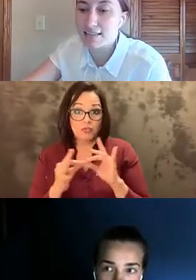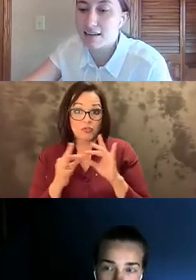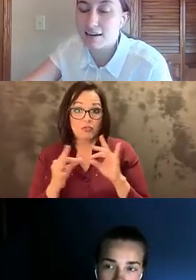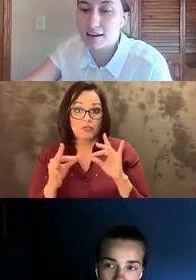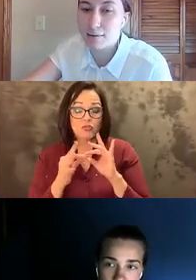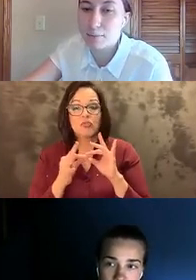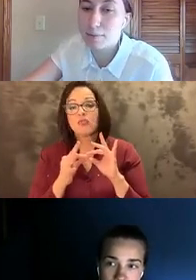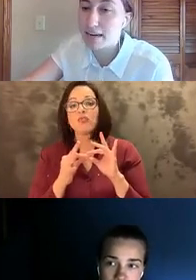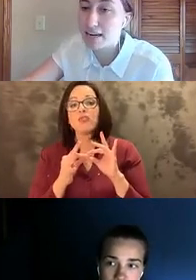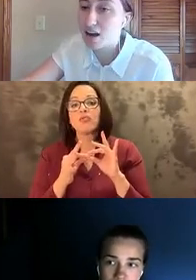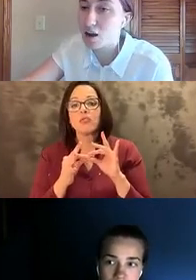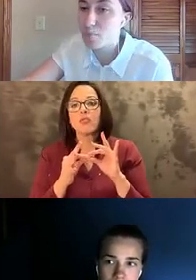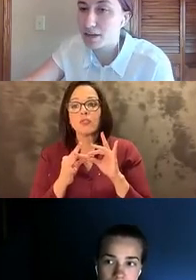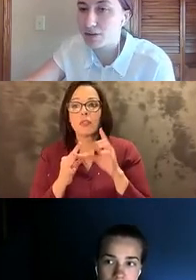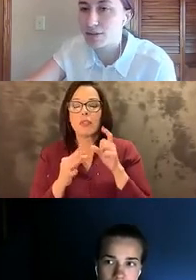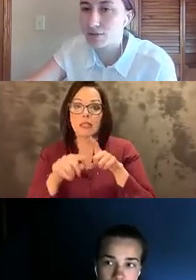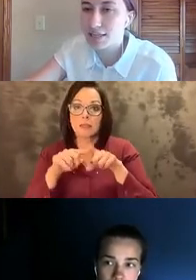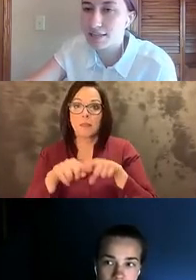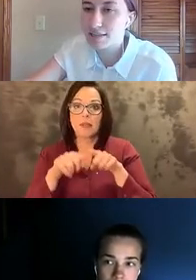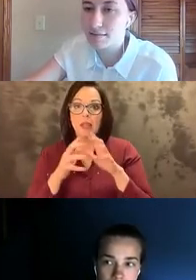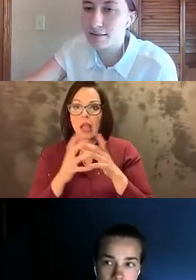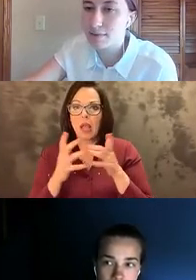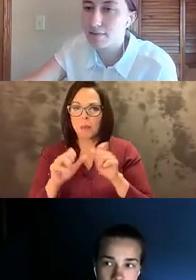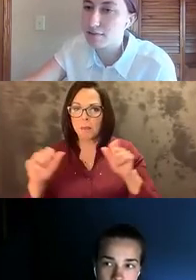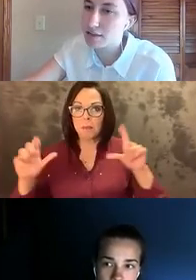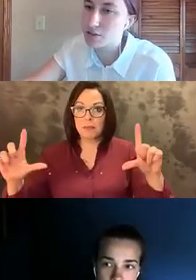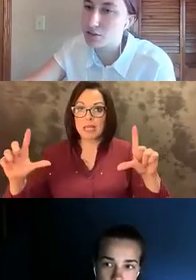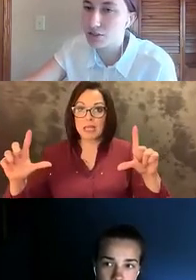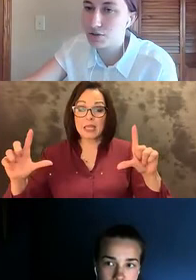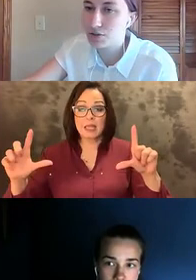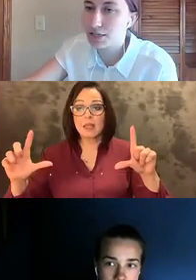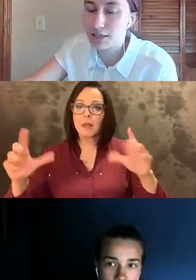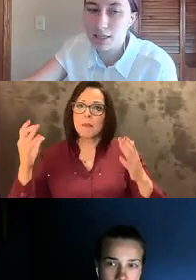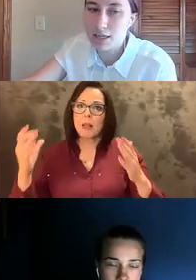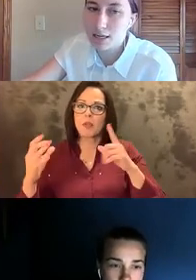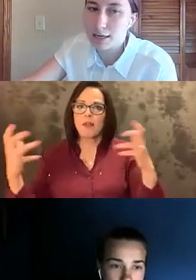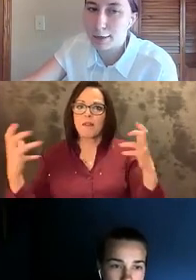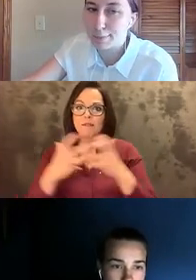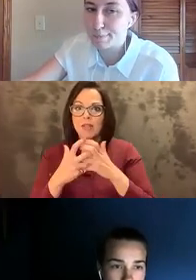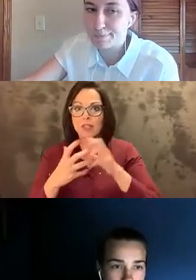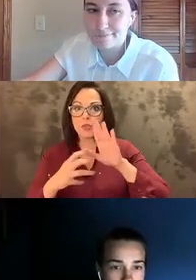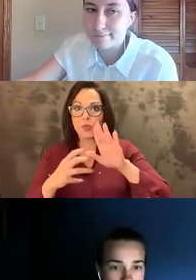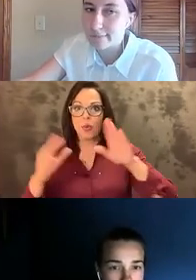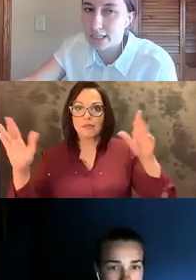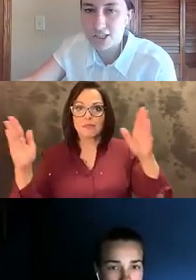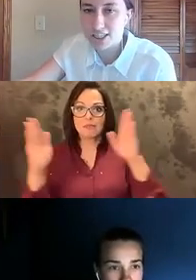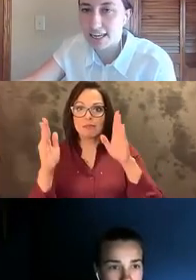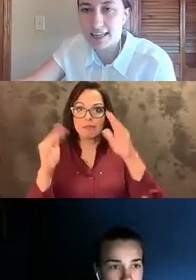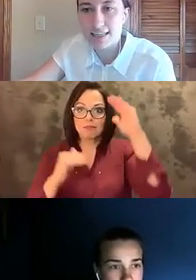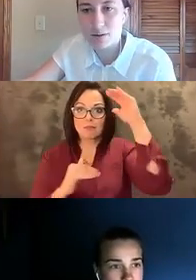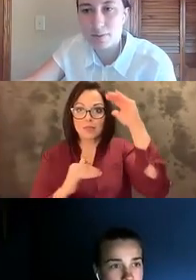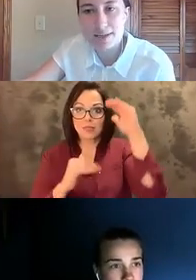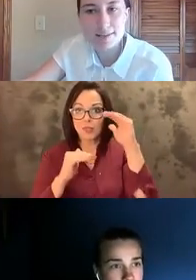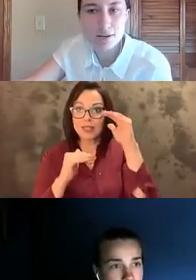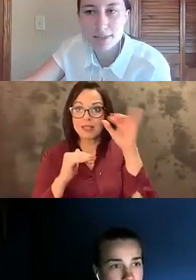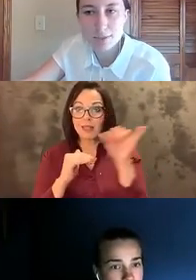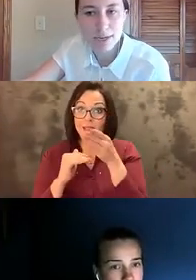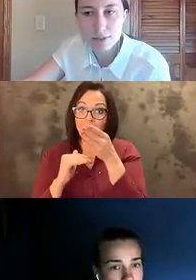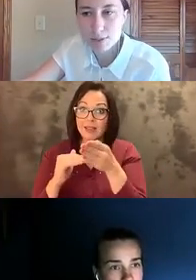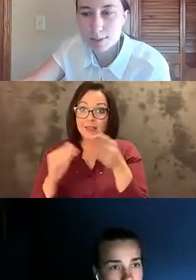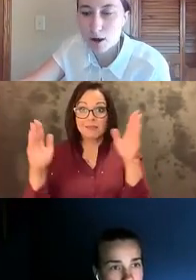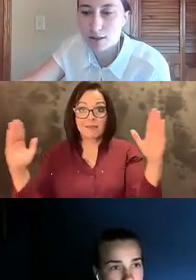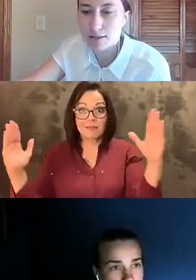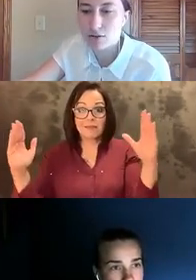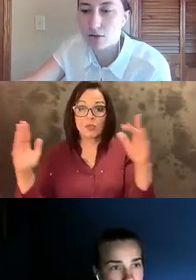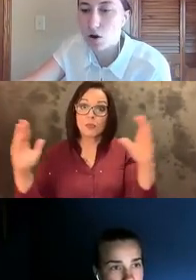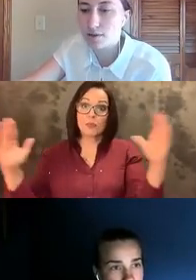that depending on how big your screen is, this might fit into your screen just like this, or maybe it's going to be too big